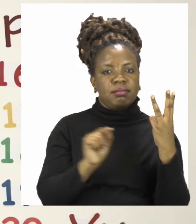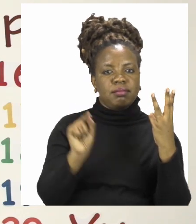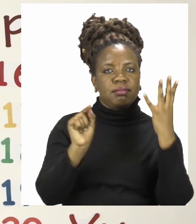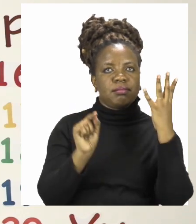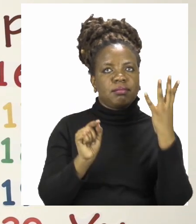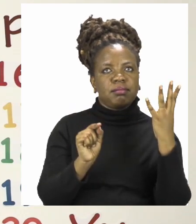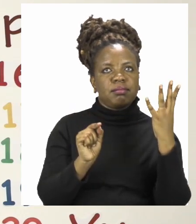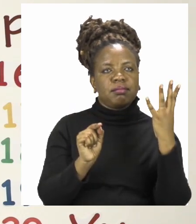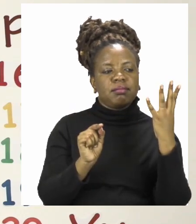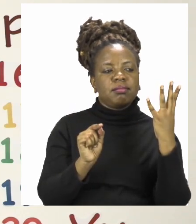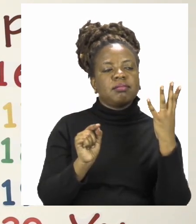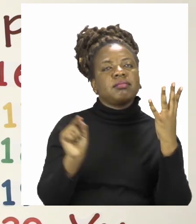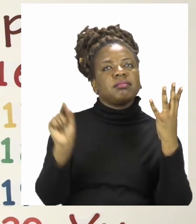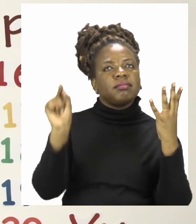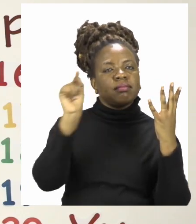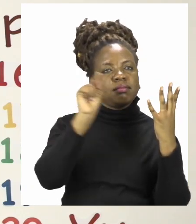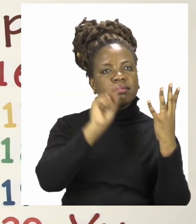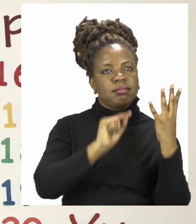4,